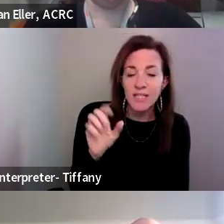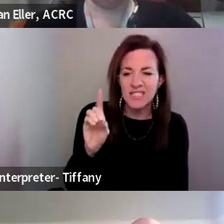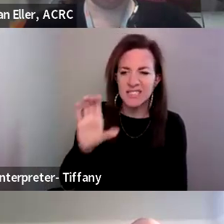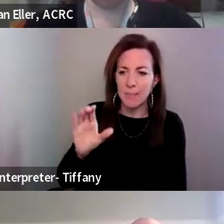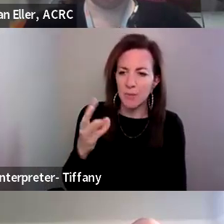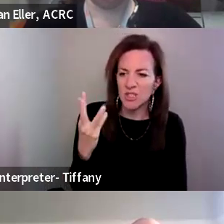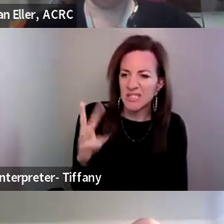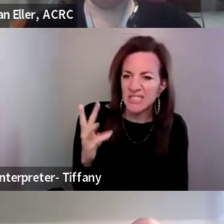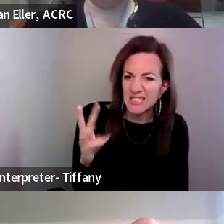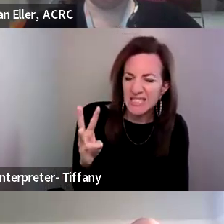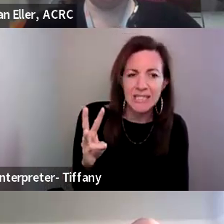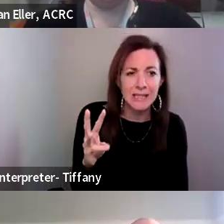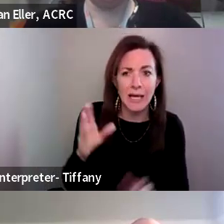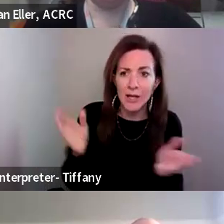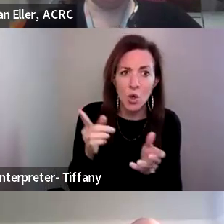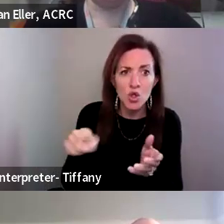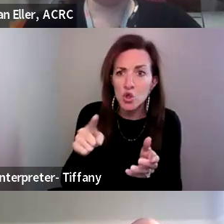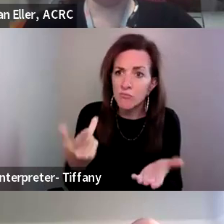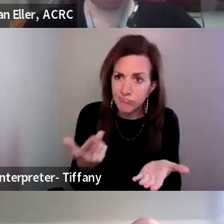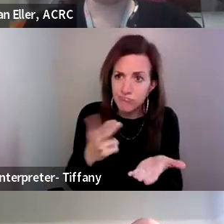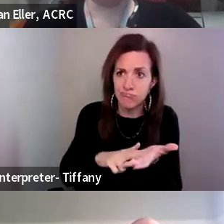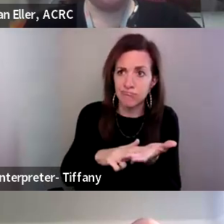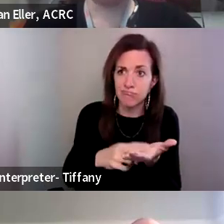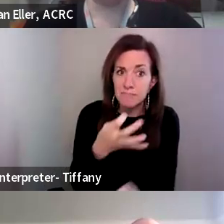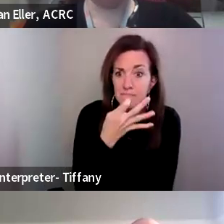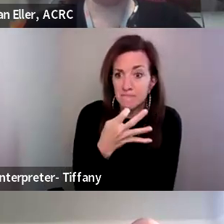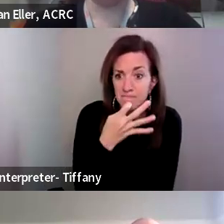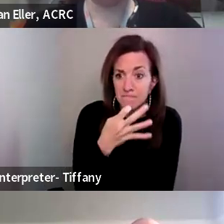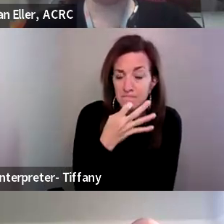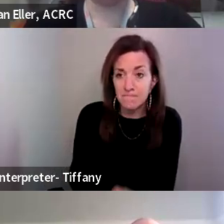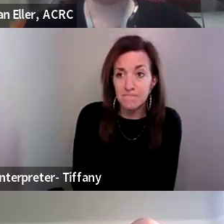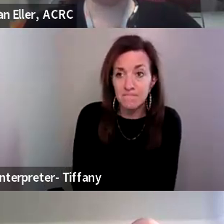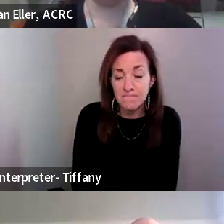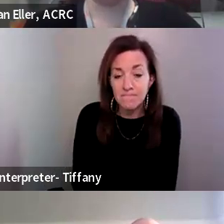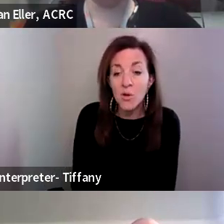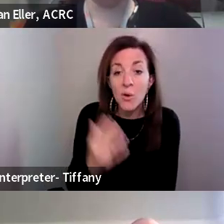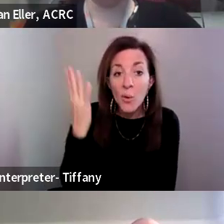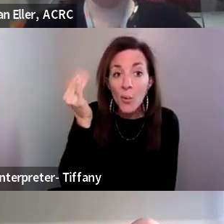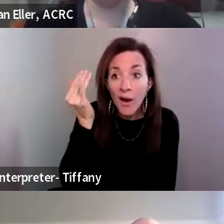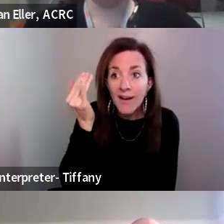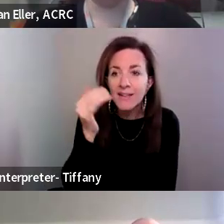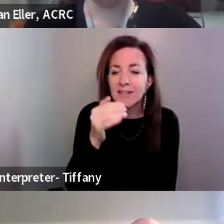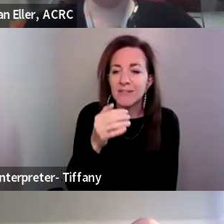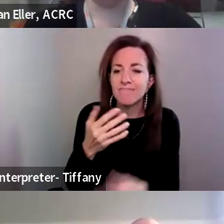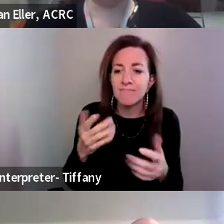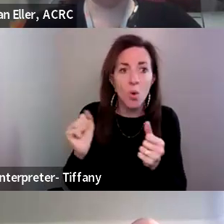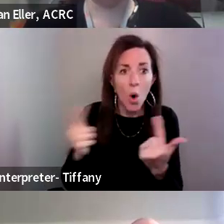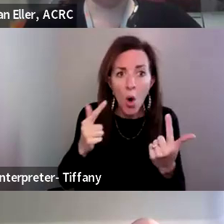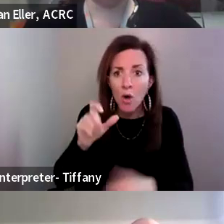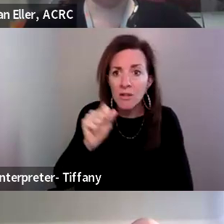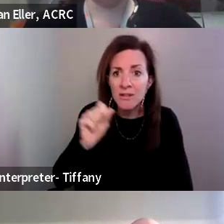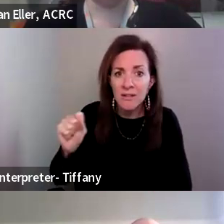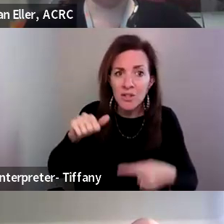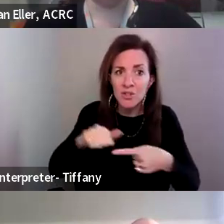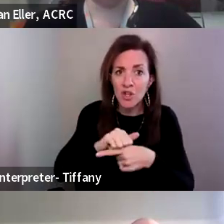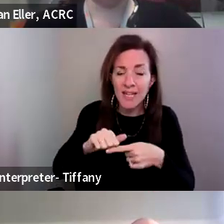December 16th. I encourage people to sign up soon because all of the Social Security